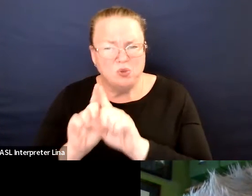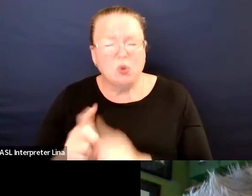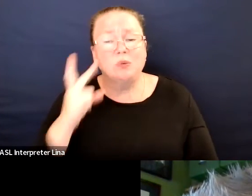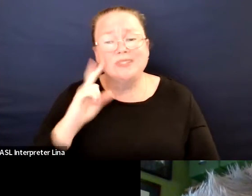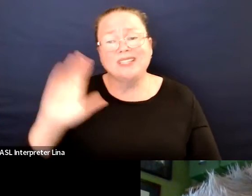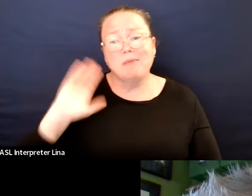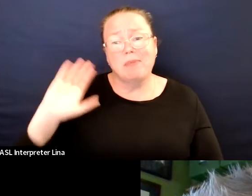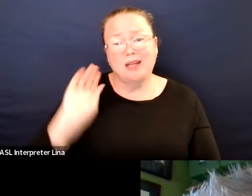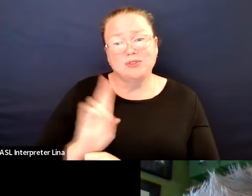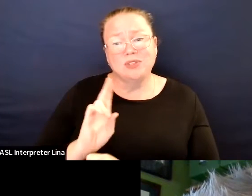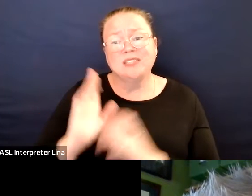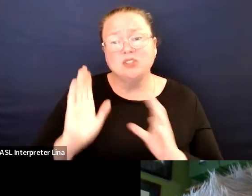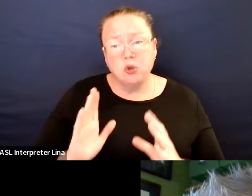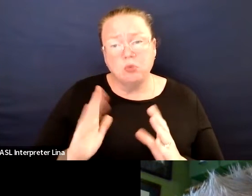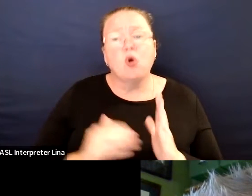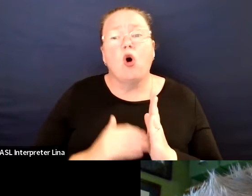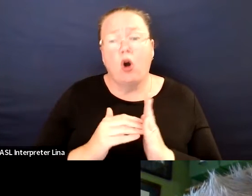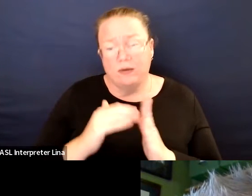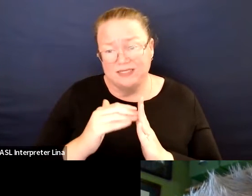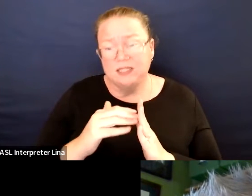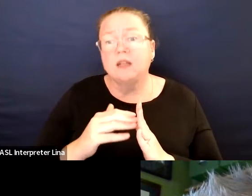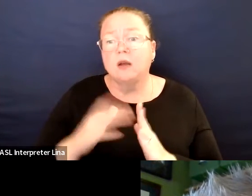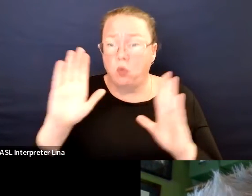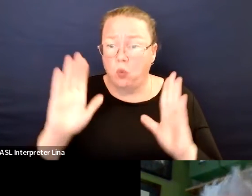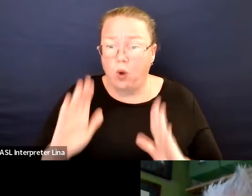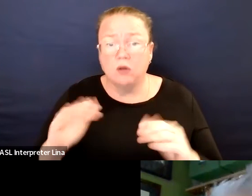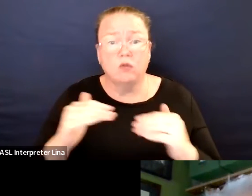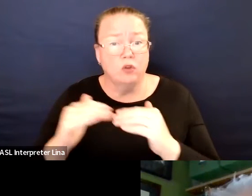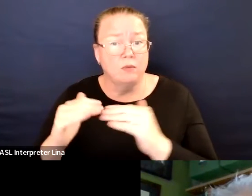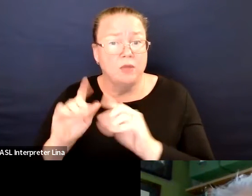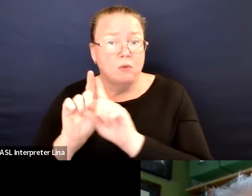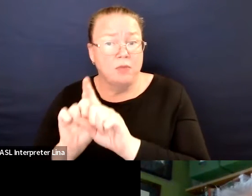past consumers. Many times they make wonderful peer mentors.